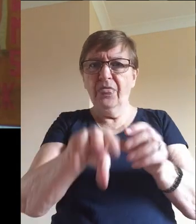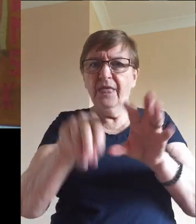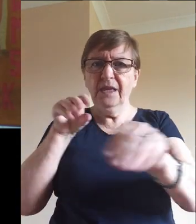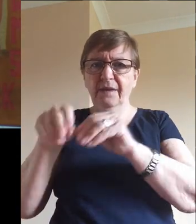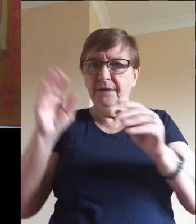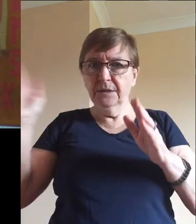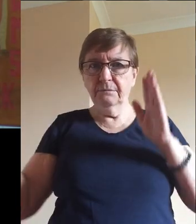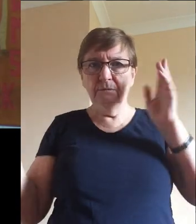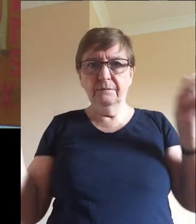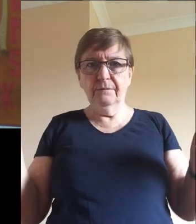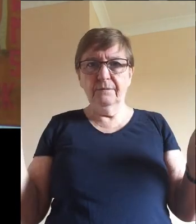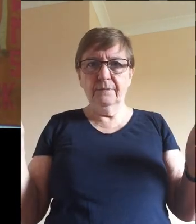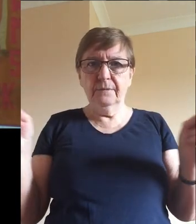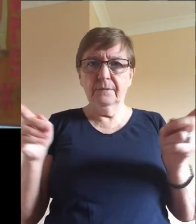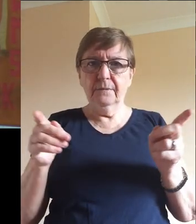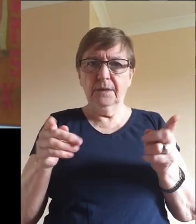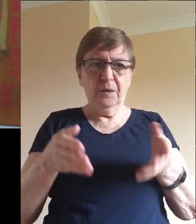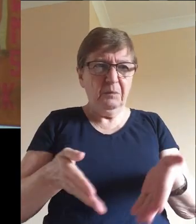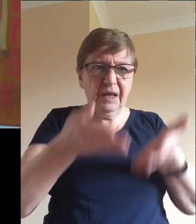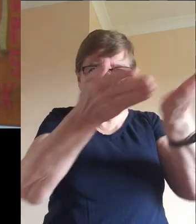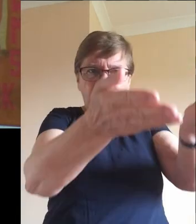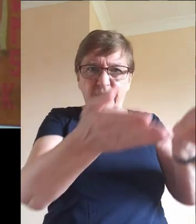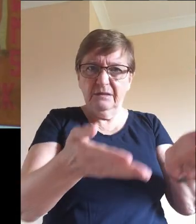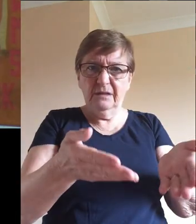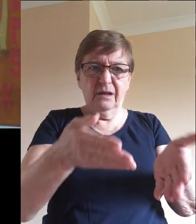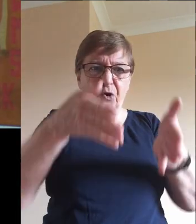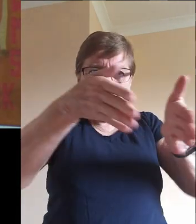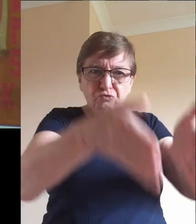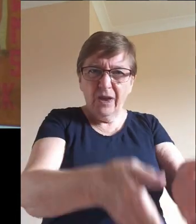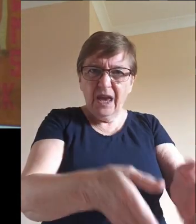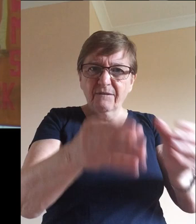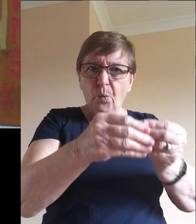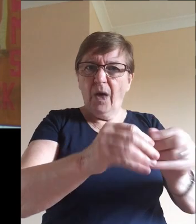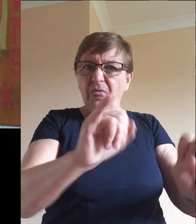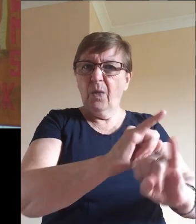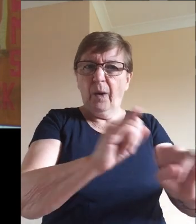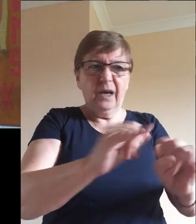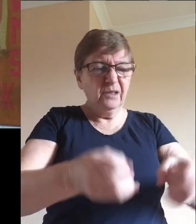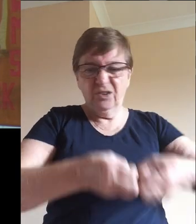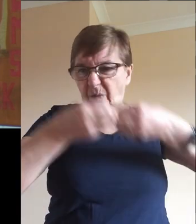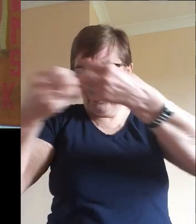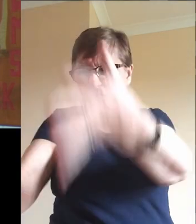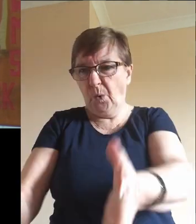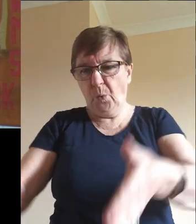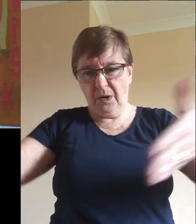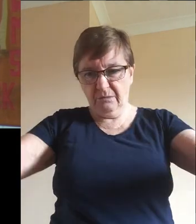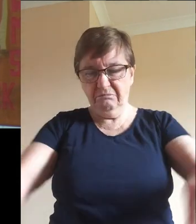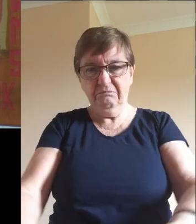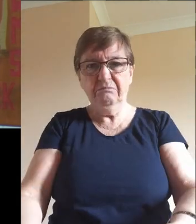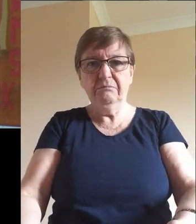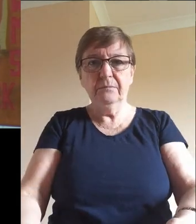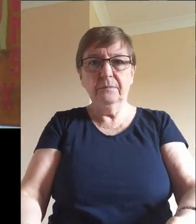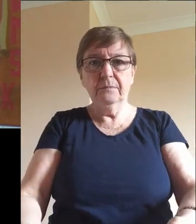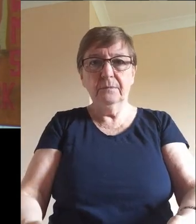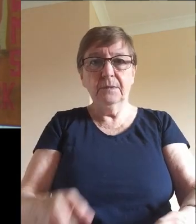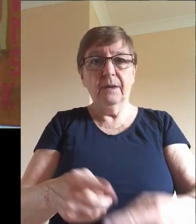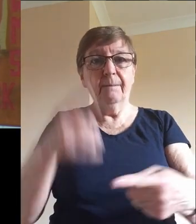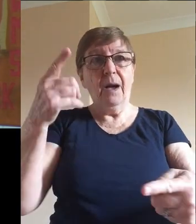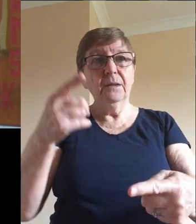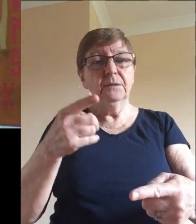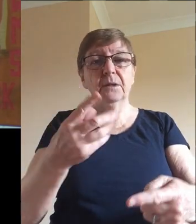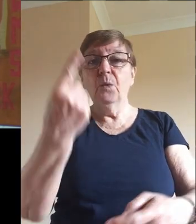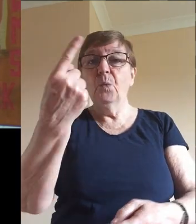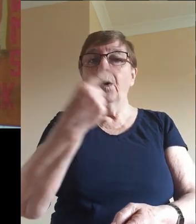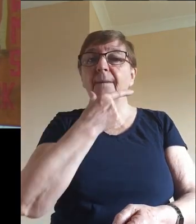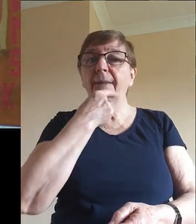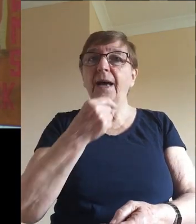just about to be assigned a grave, a common grave with the wicked, just chucked into a pit. When Joseph of